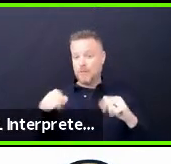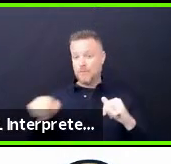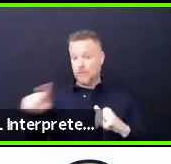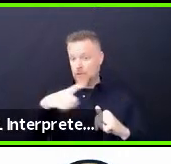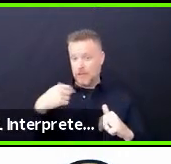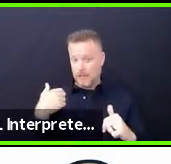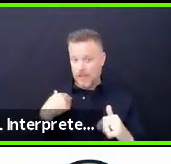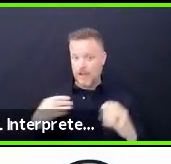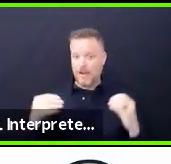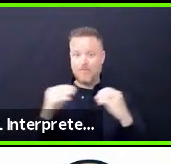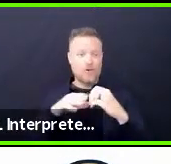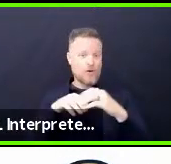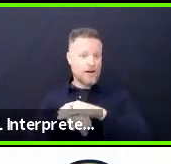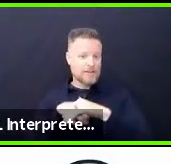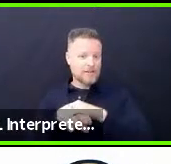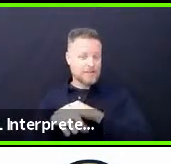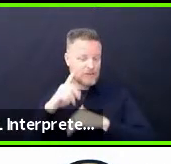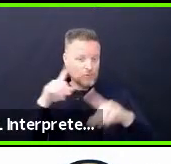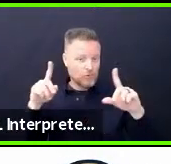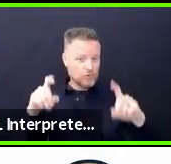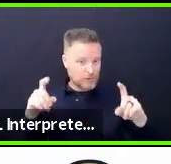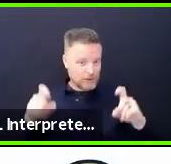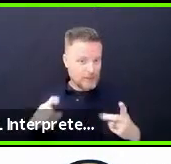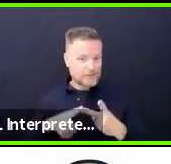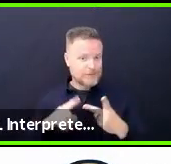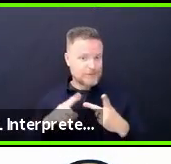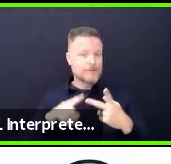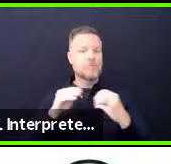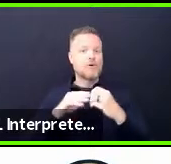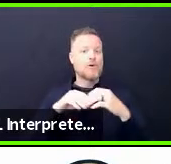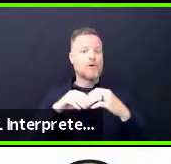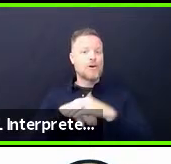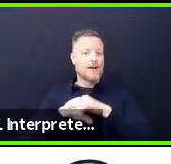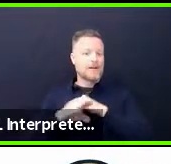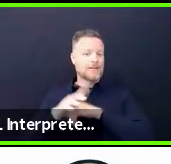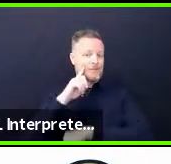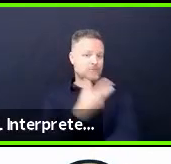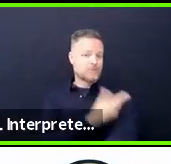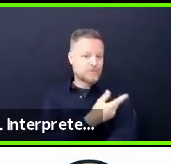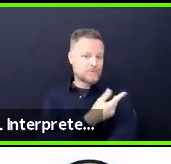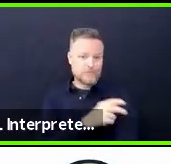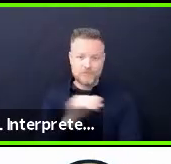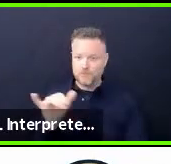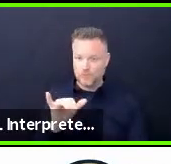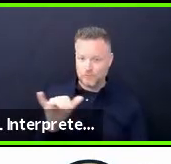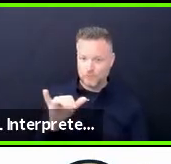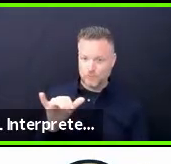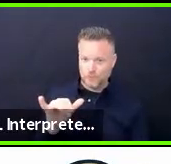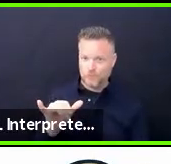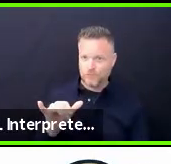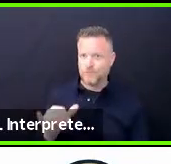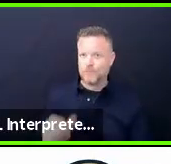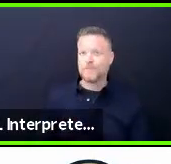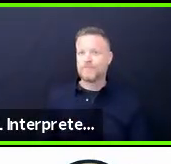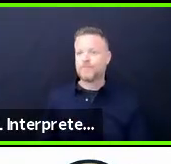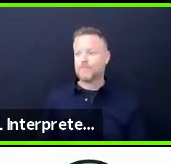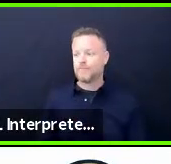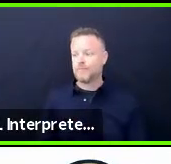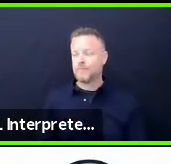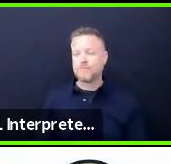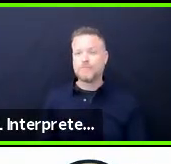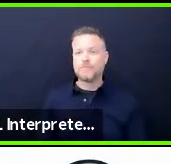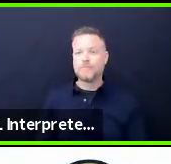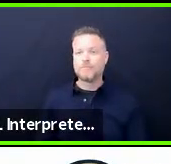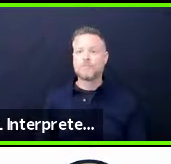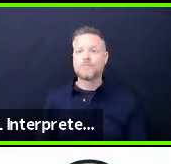to testing and eventually to vaccines as well. So they're just a vast array of things that fit.